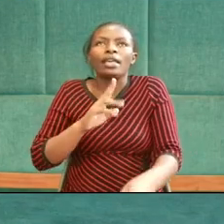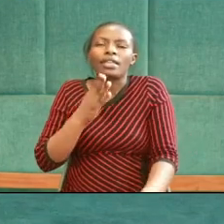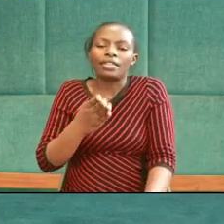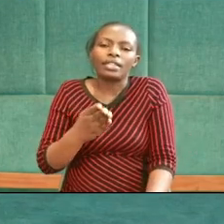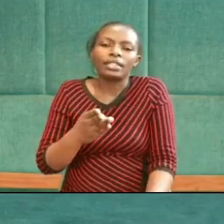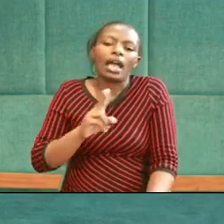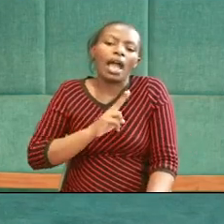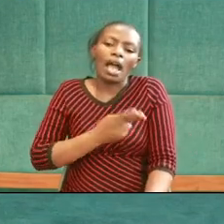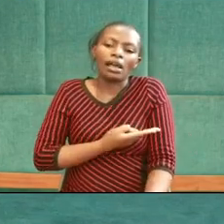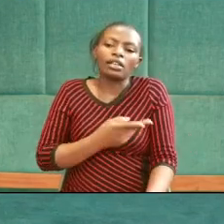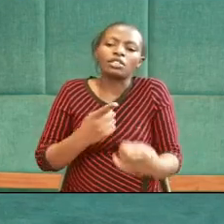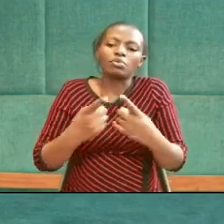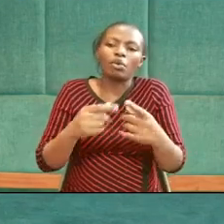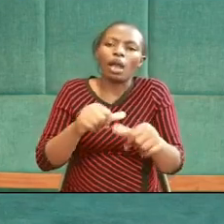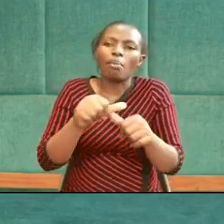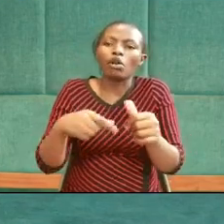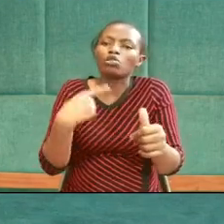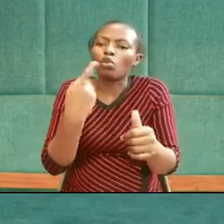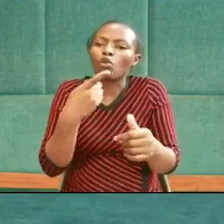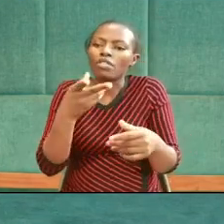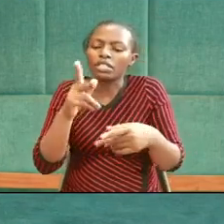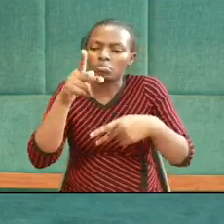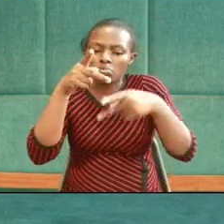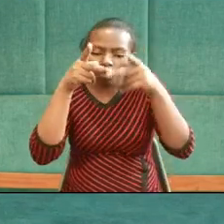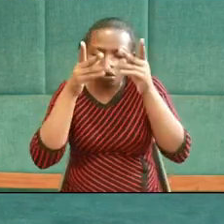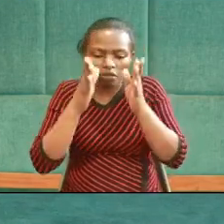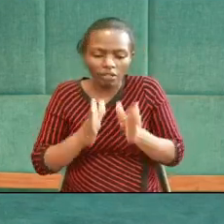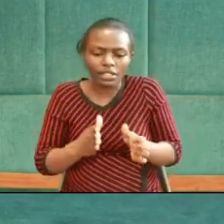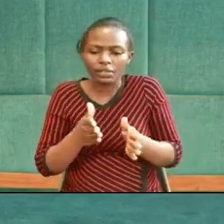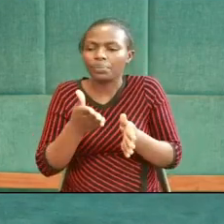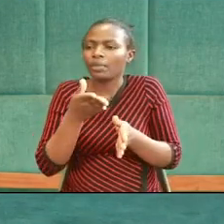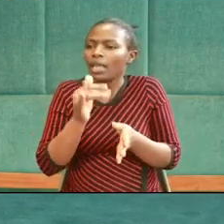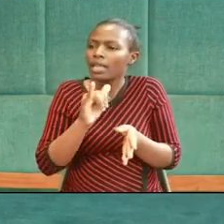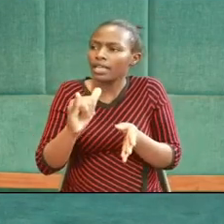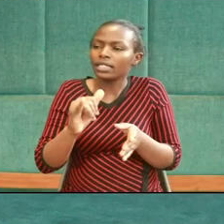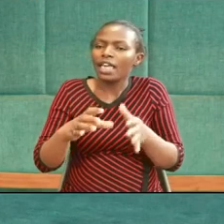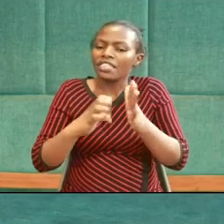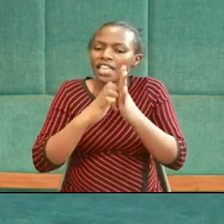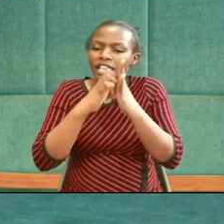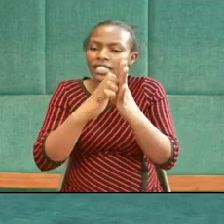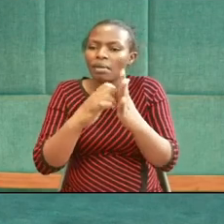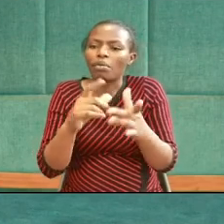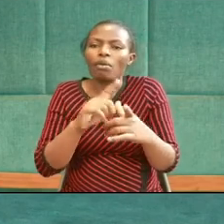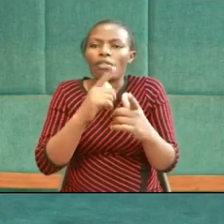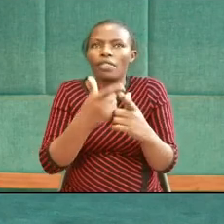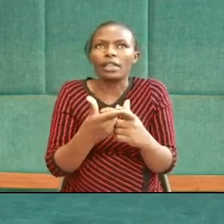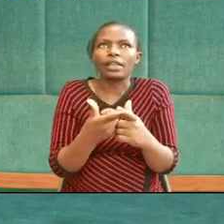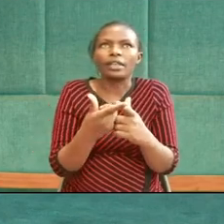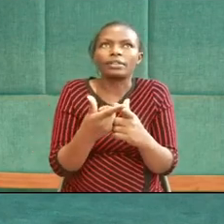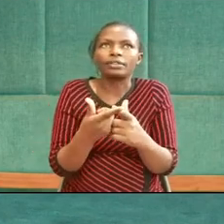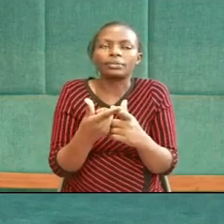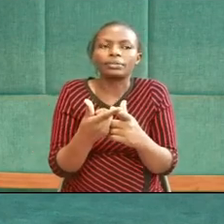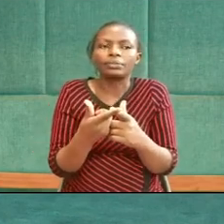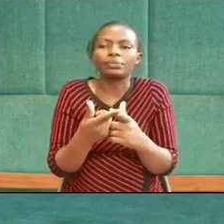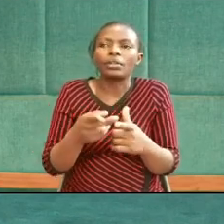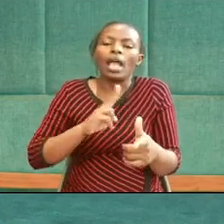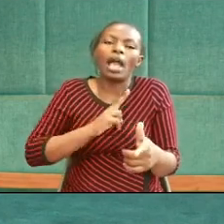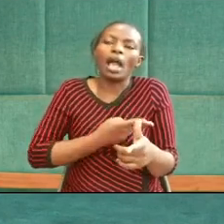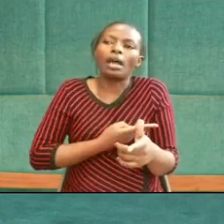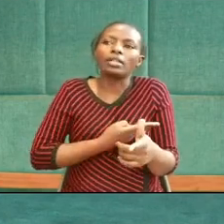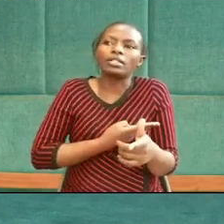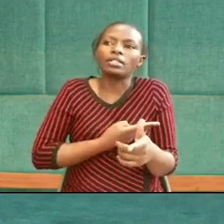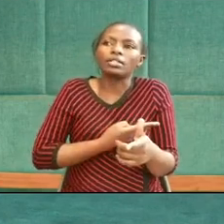prophet is, we talked of some of the examples of the prophets, and we also noted